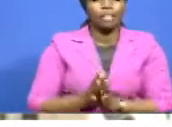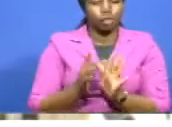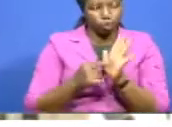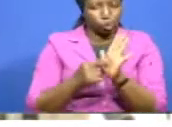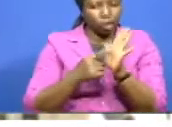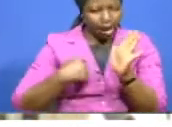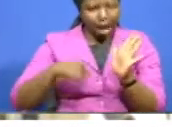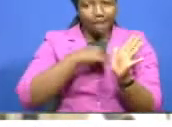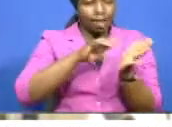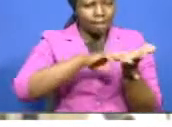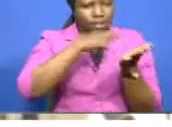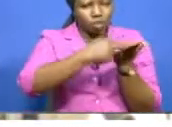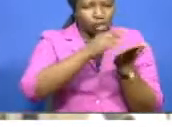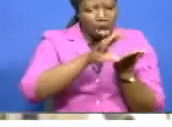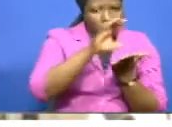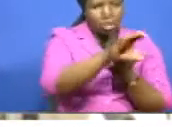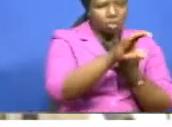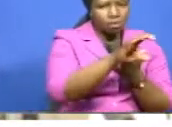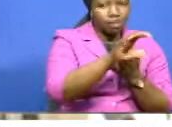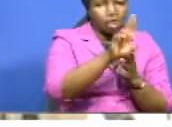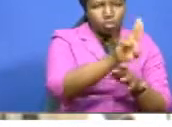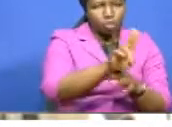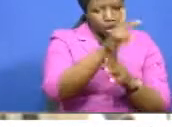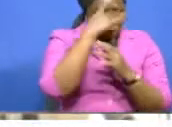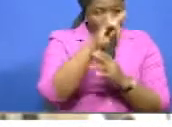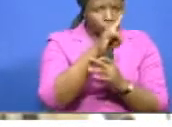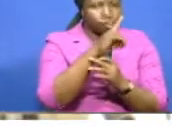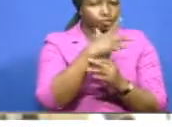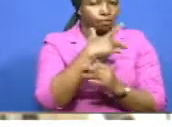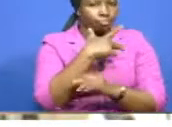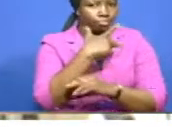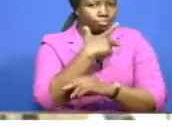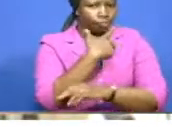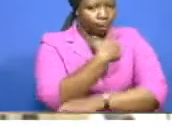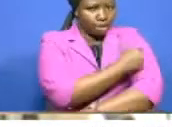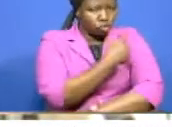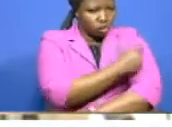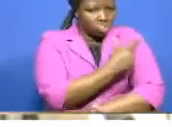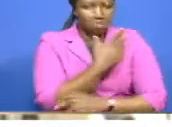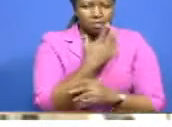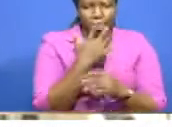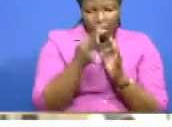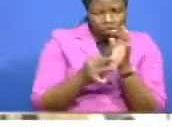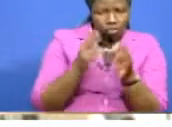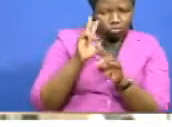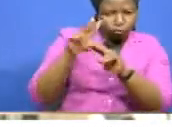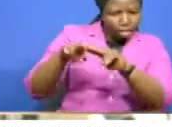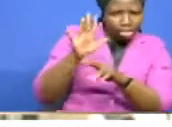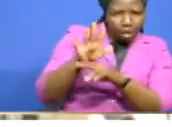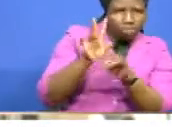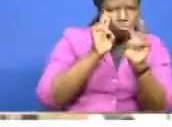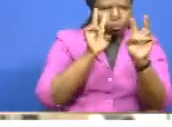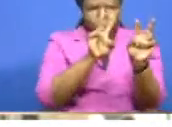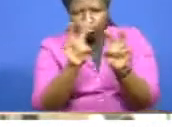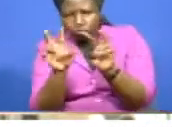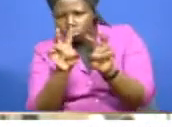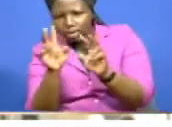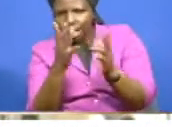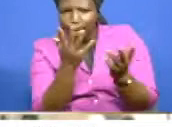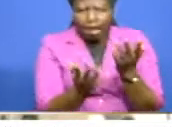allocation expenditures for immunization, sitting there looking at budgets, looking at different assessments, I was not able to come out with a